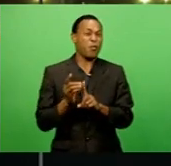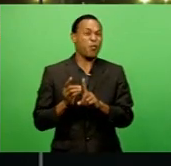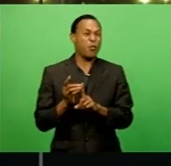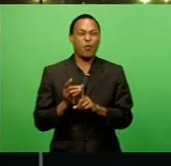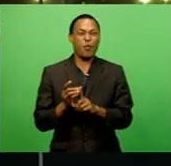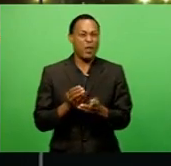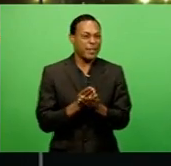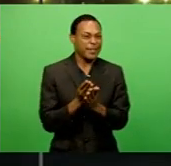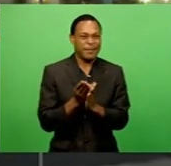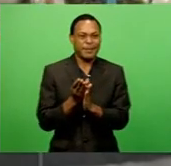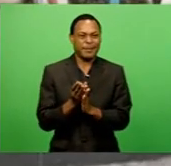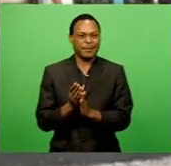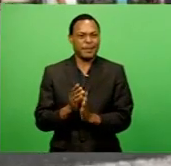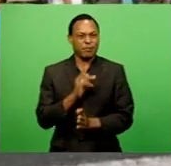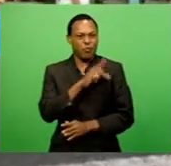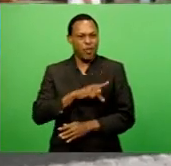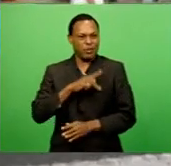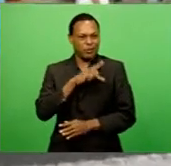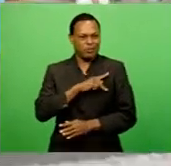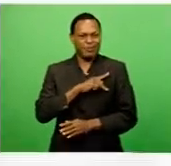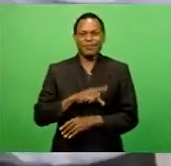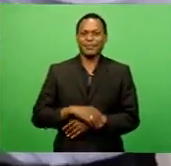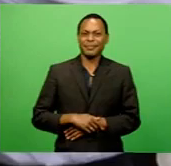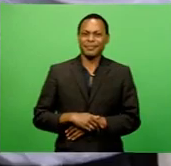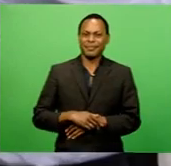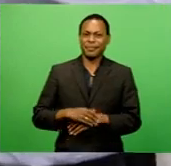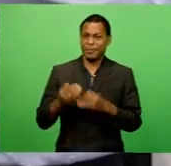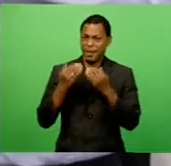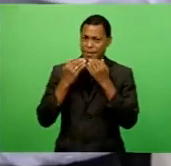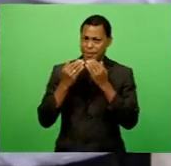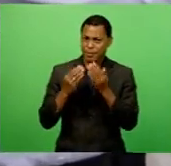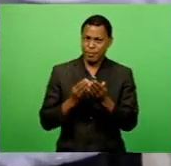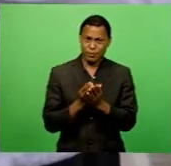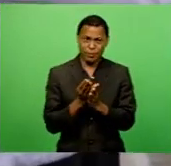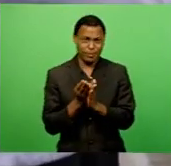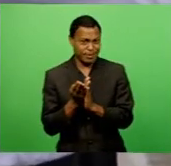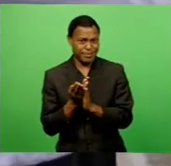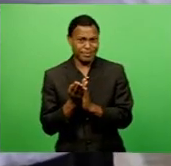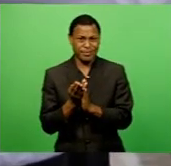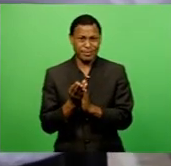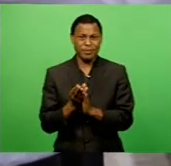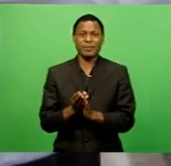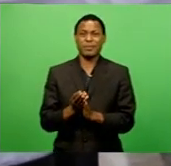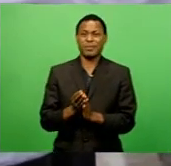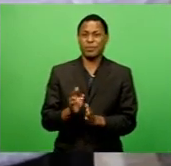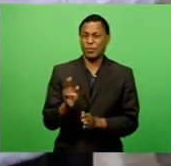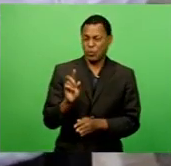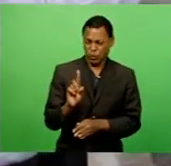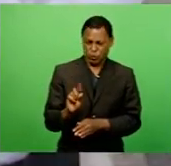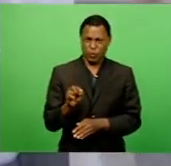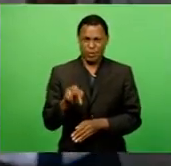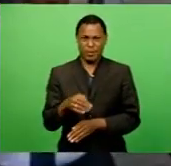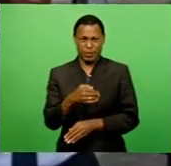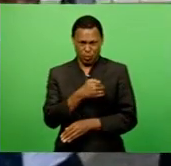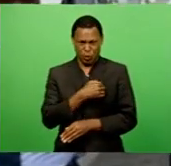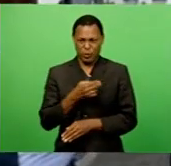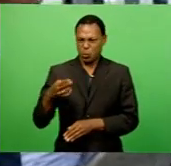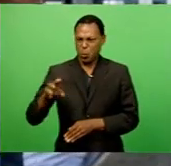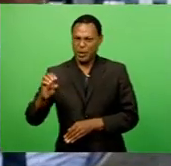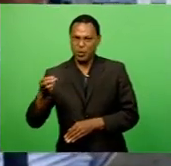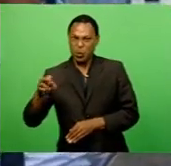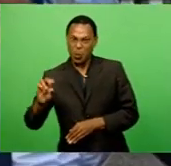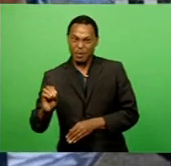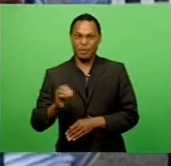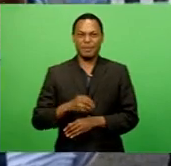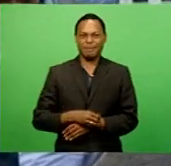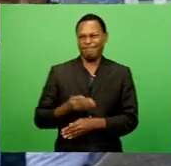and professionalism. A Thanksgiving service was held this morning to reflect on the work of the force in 2020.